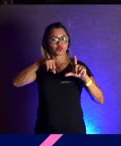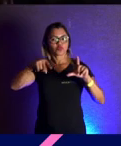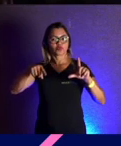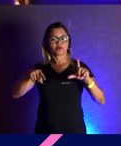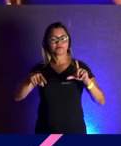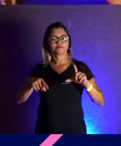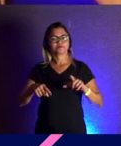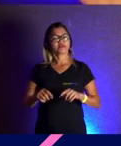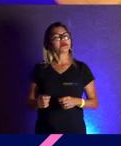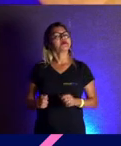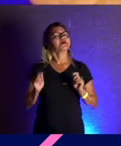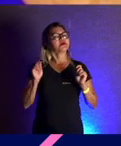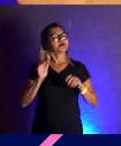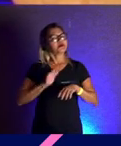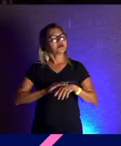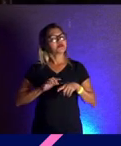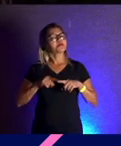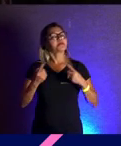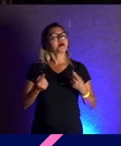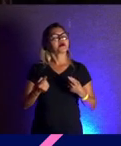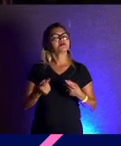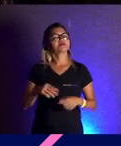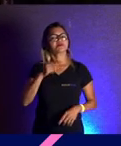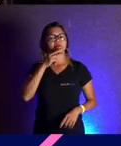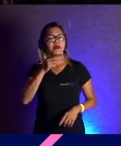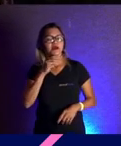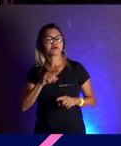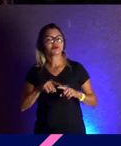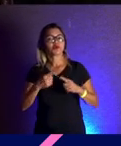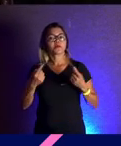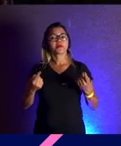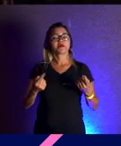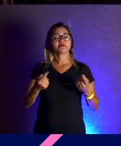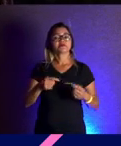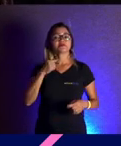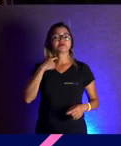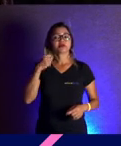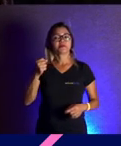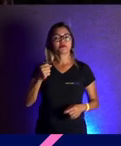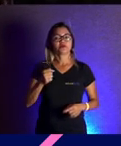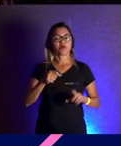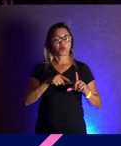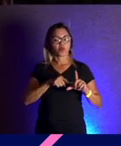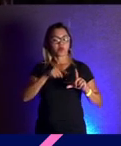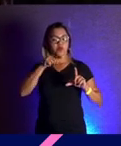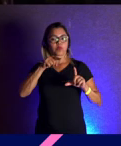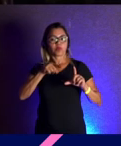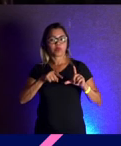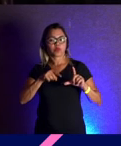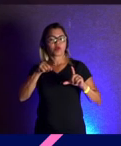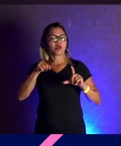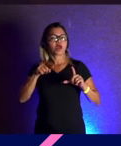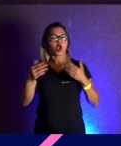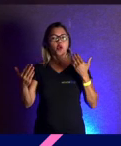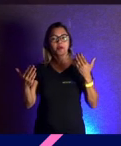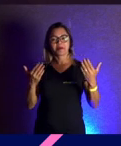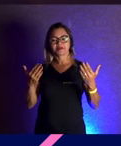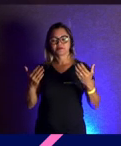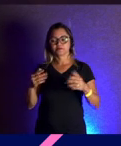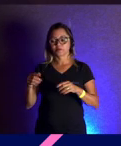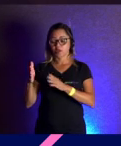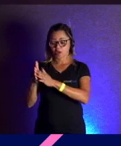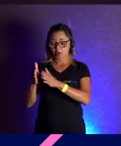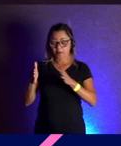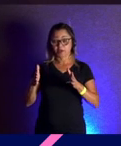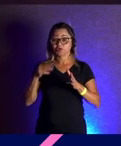more in April? If we're not for going down, it's a comparison. Both March and April have to have the same logic, they have to have the same